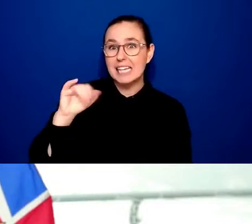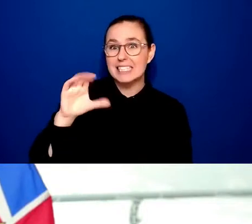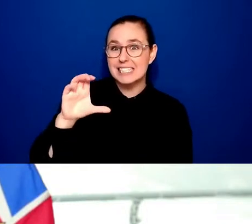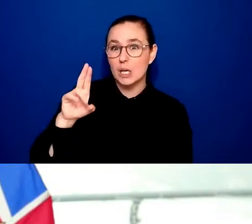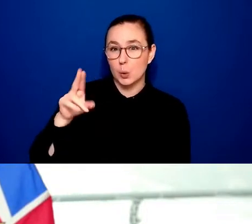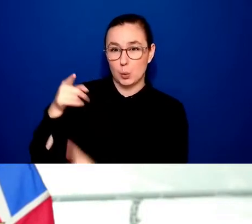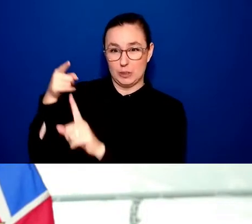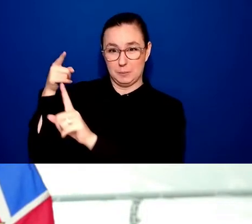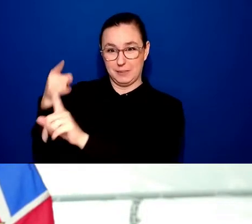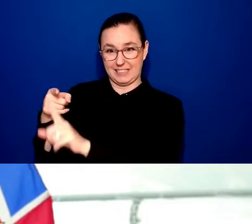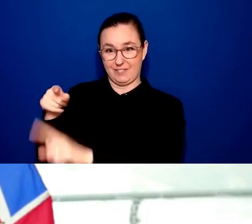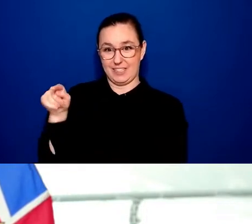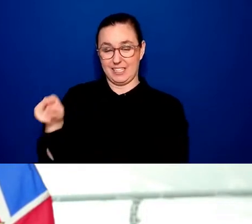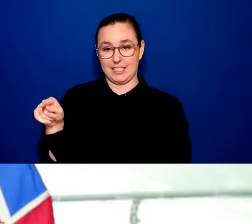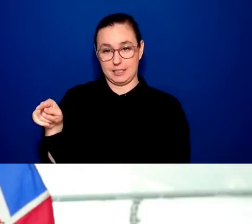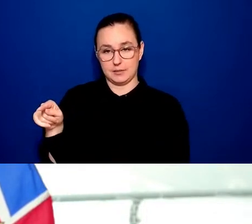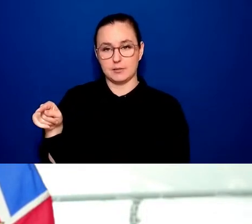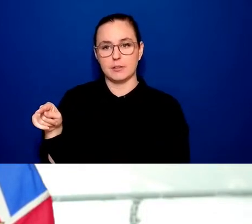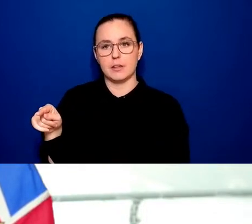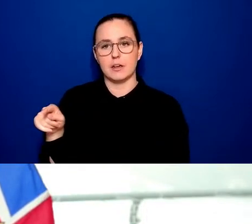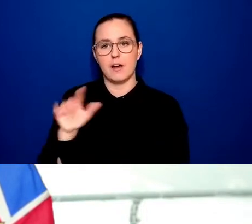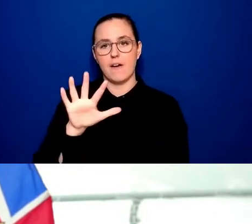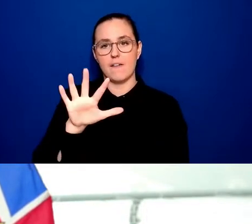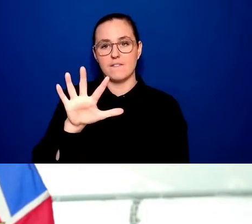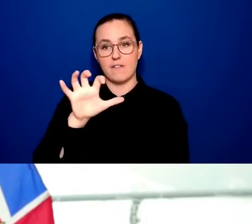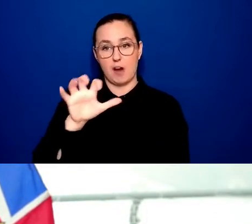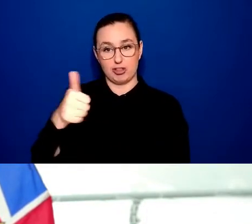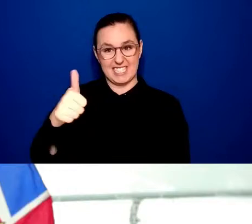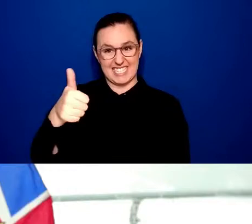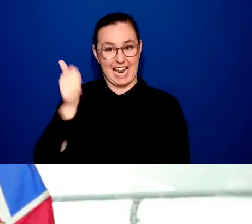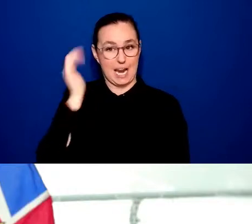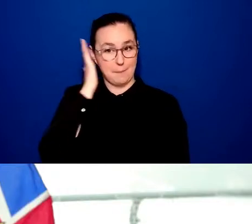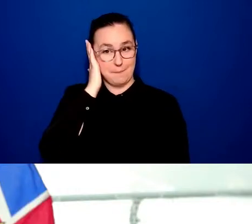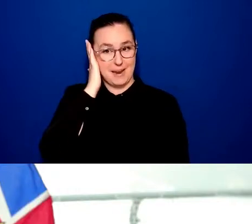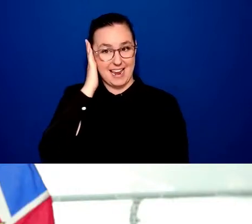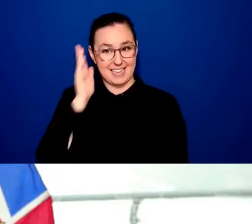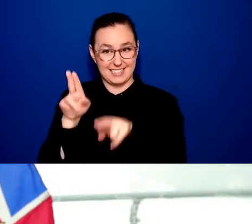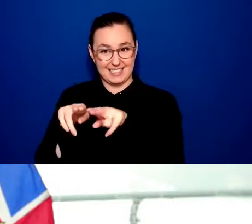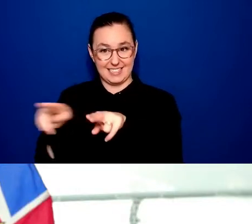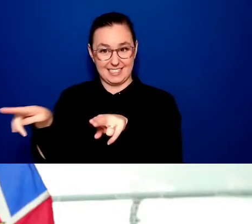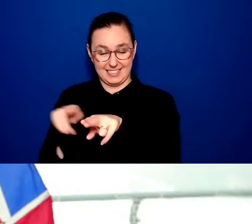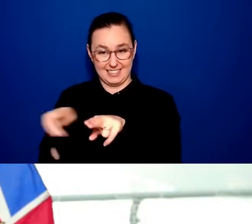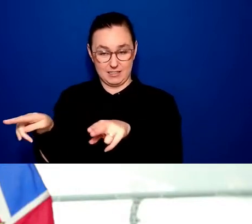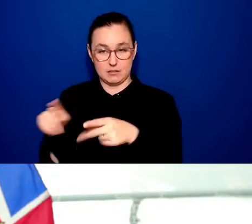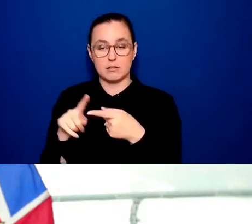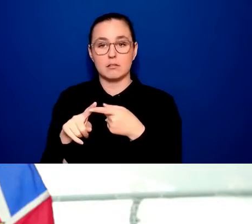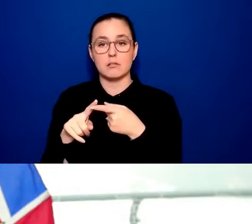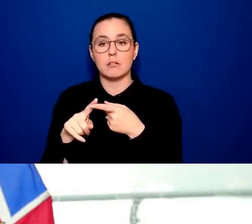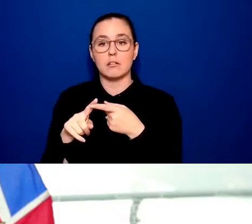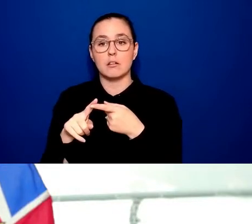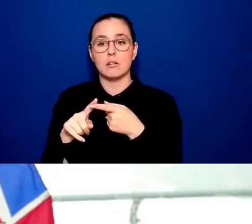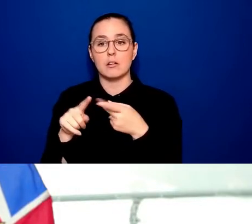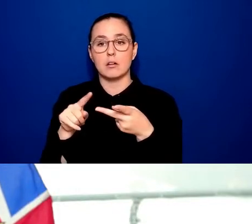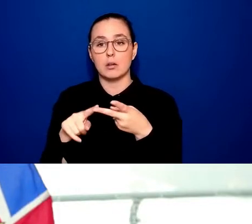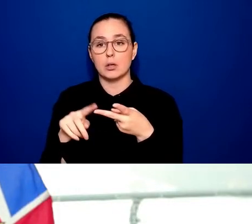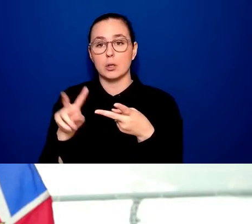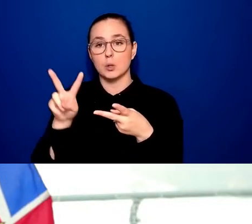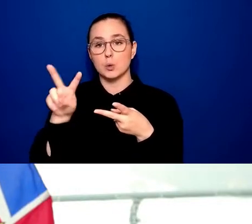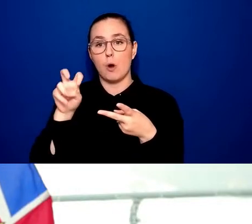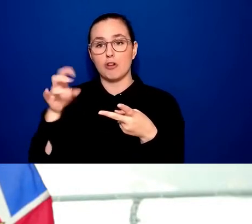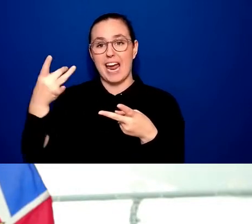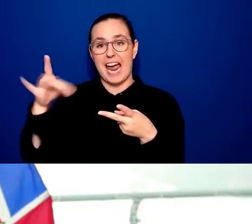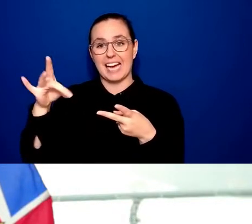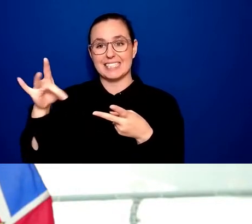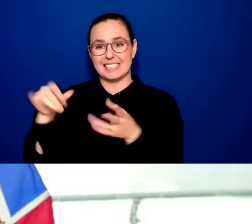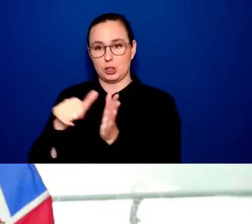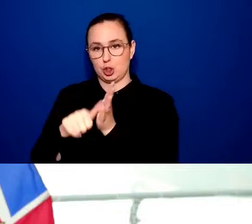that critical care capacity, we have 510 base critical care beds. We have a further 218 surge beds. You